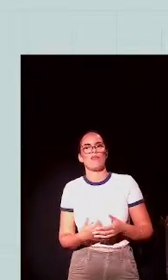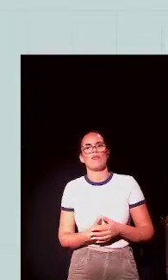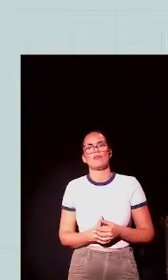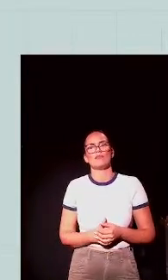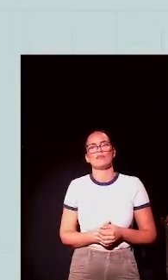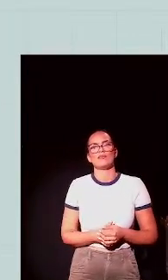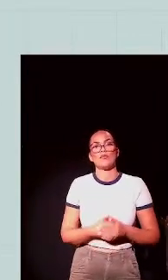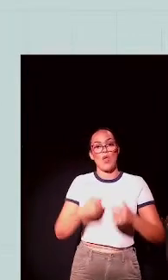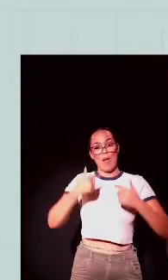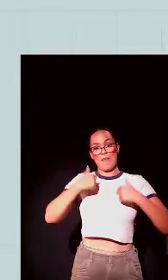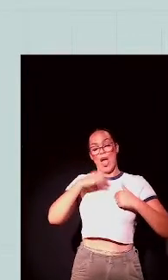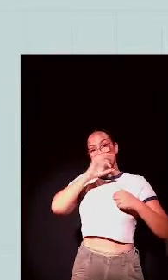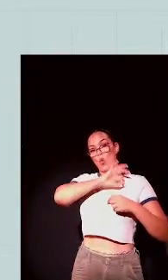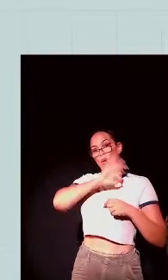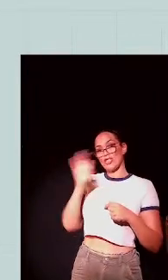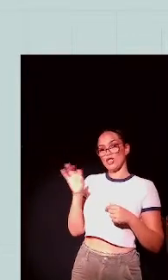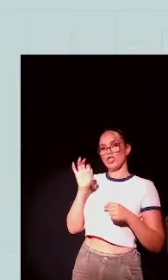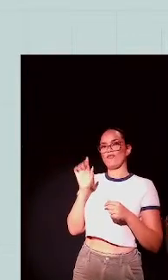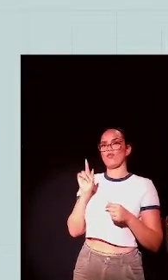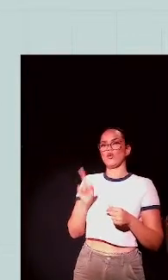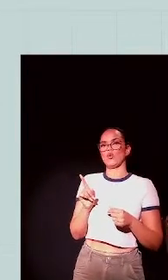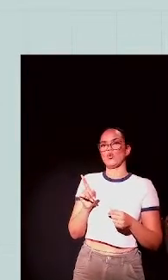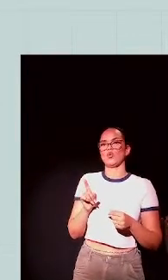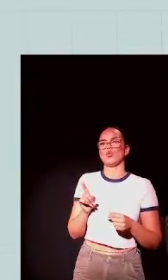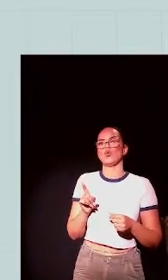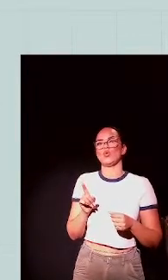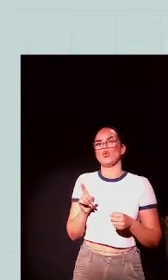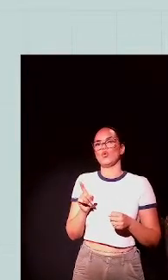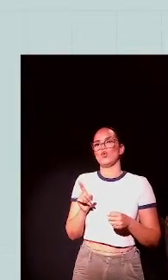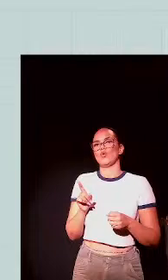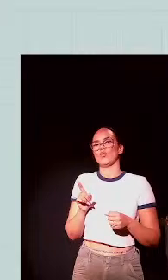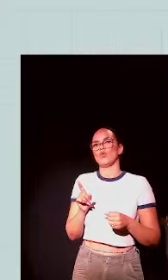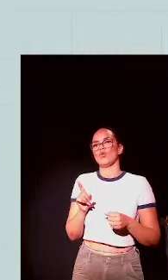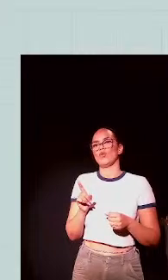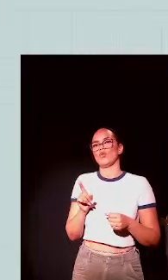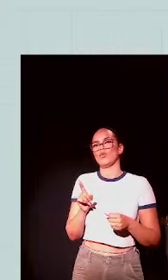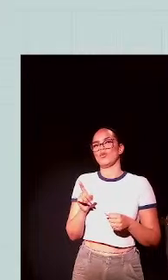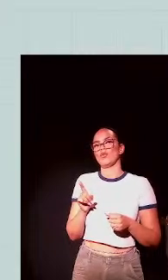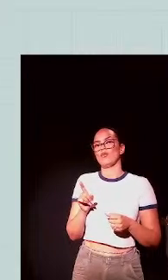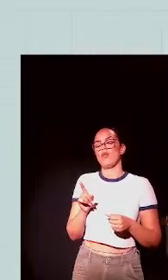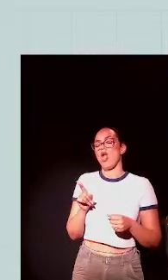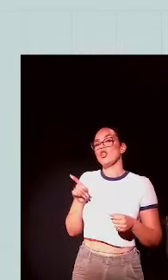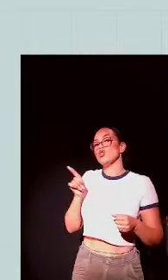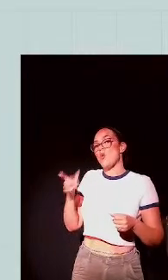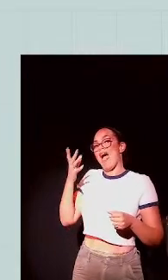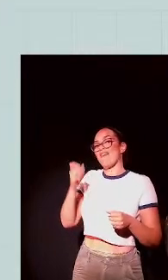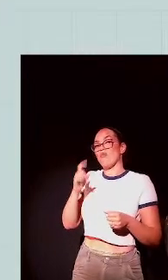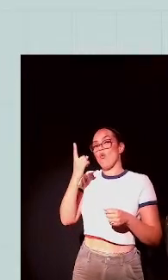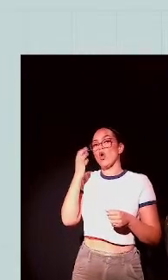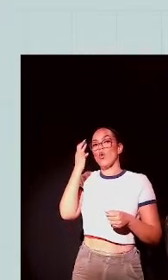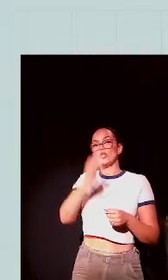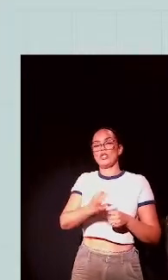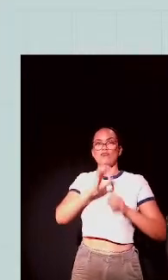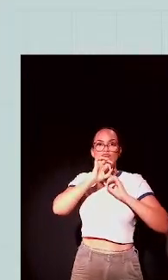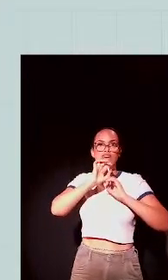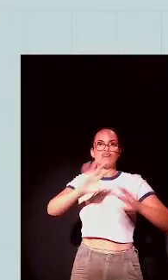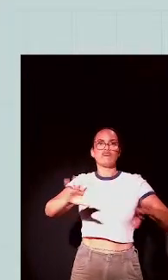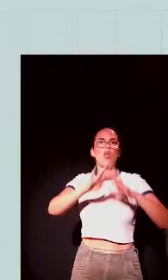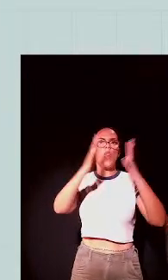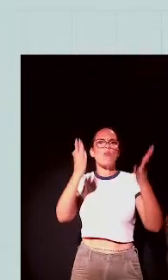just going to ask you if there's one question that you could put to the world, really. Yeah. What would it